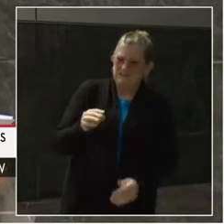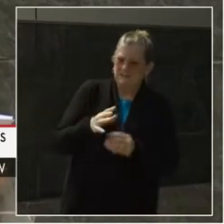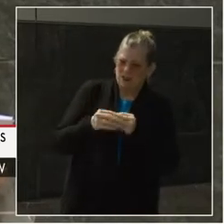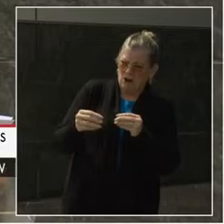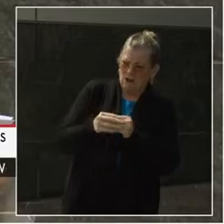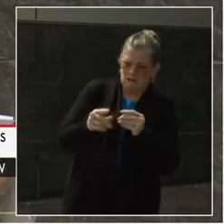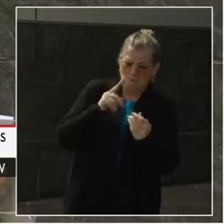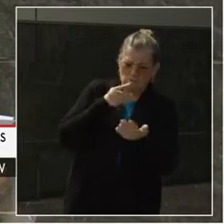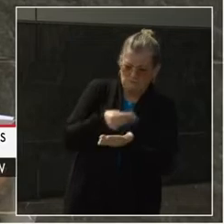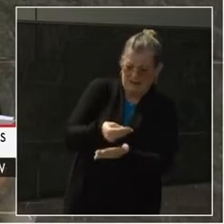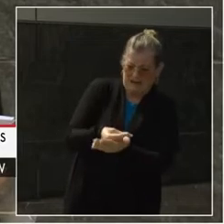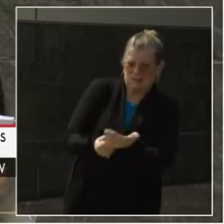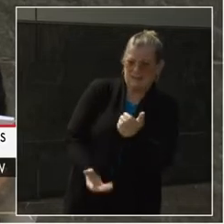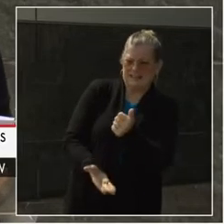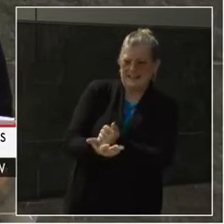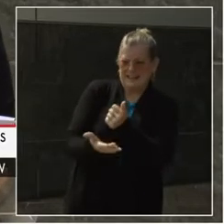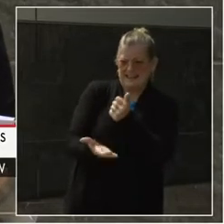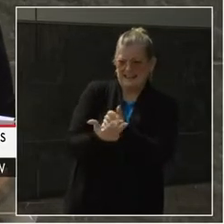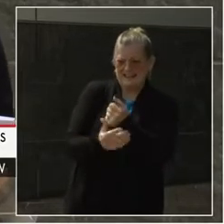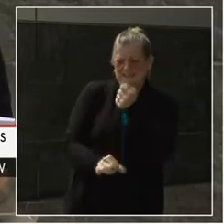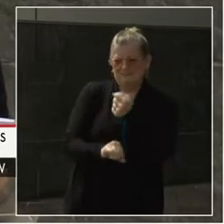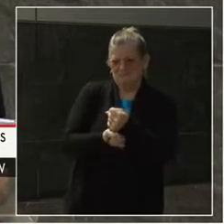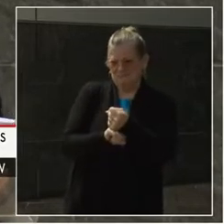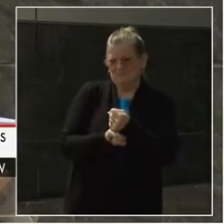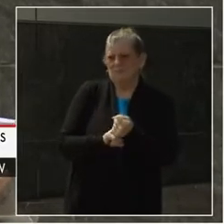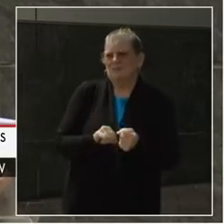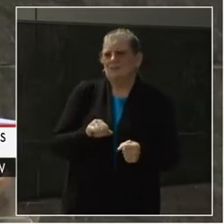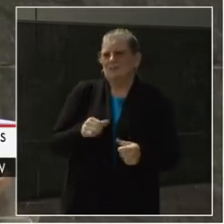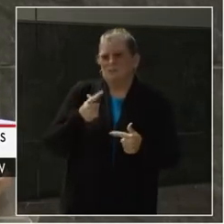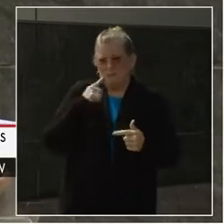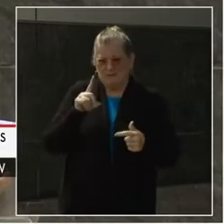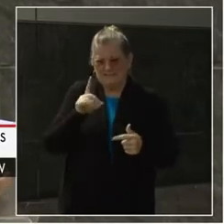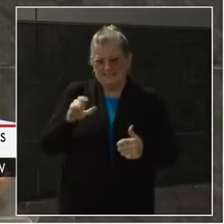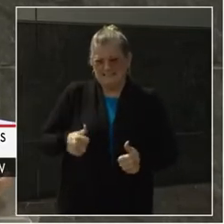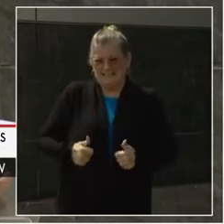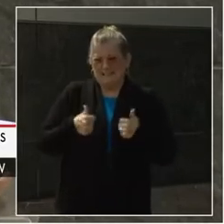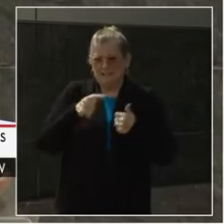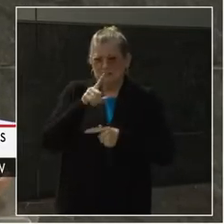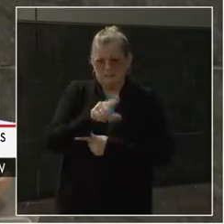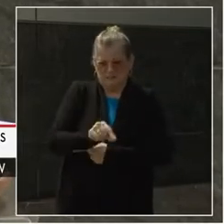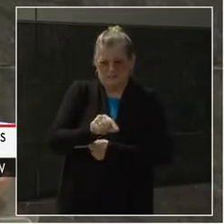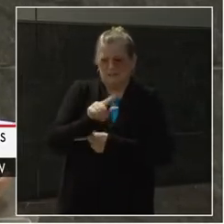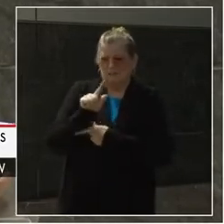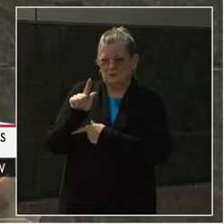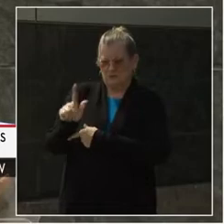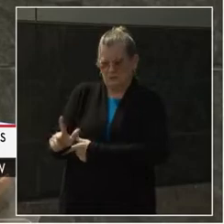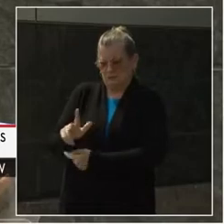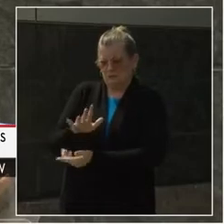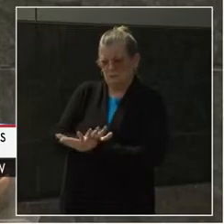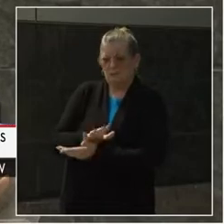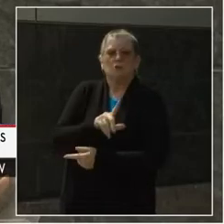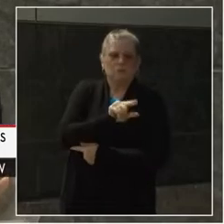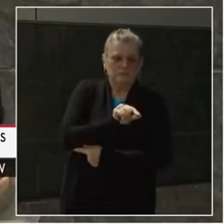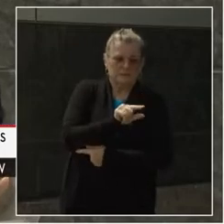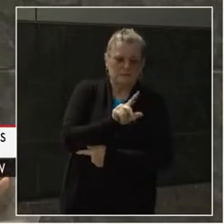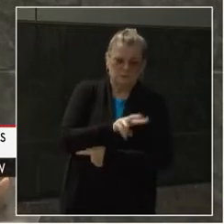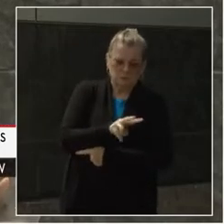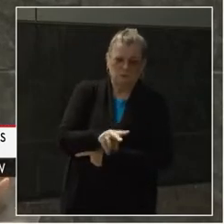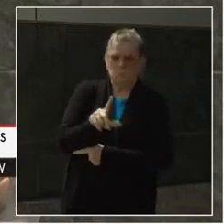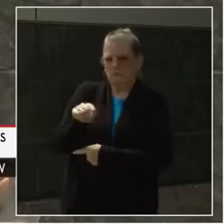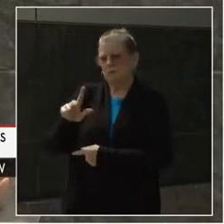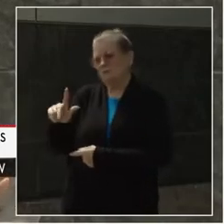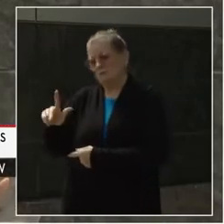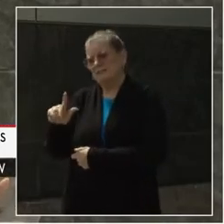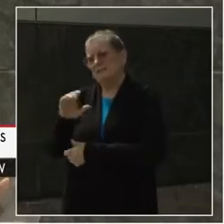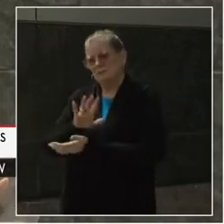DC residents in the 2022-23 school year. Thank you again, Mayor Bowser, for always saying yes when